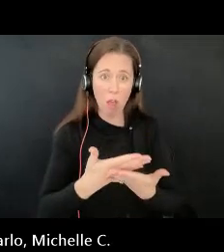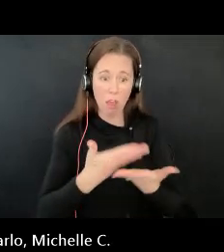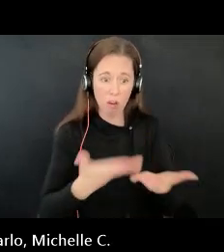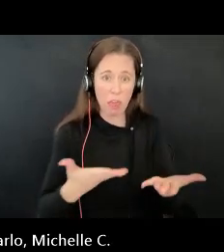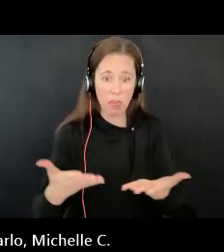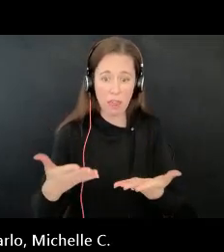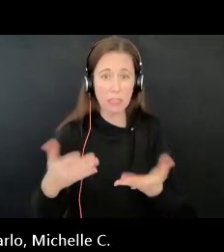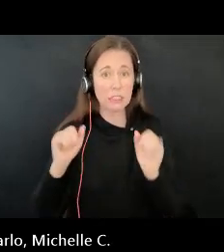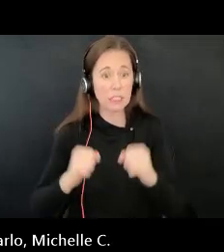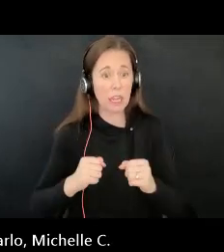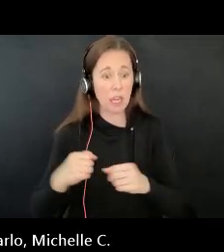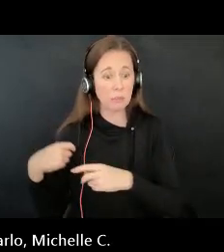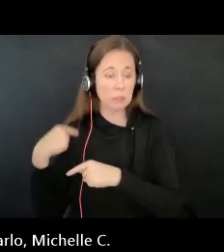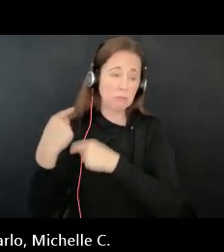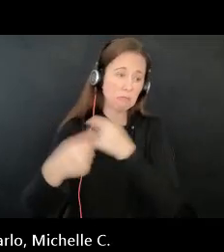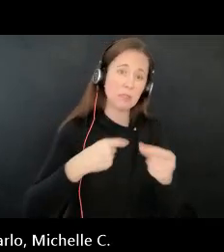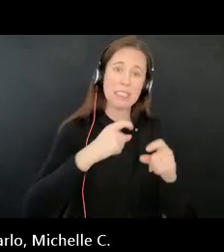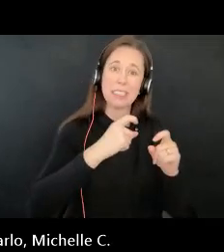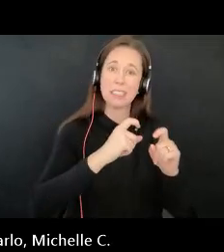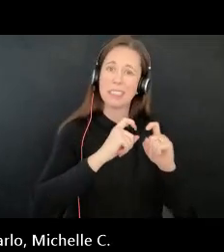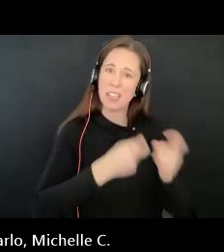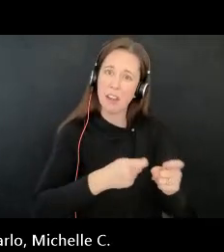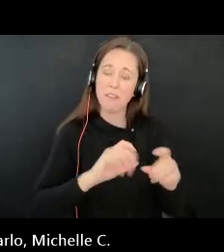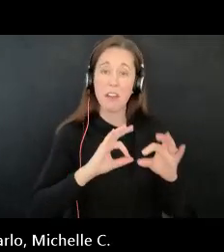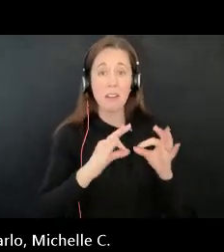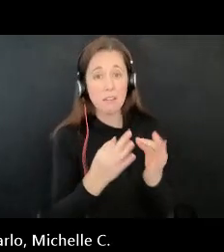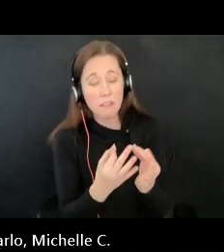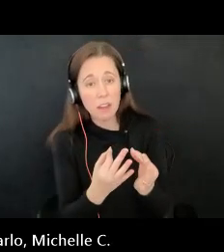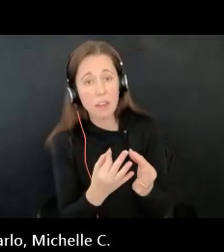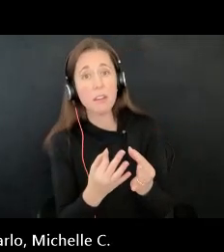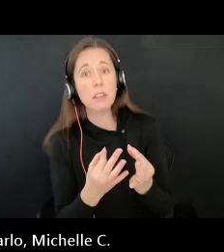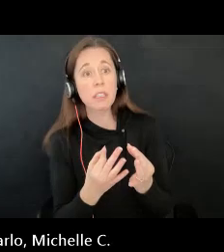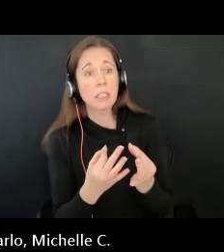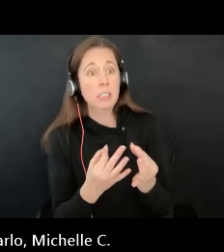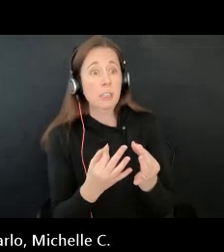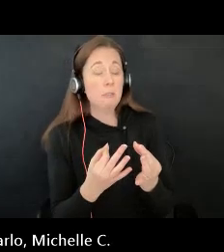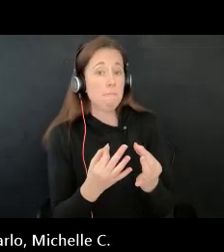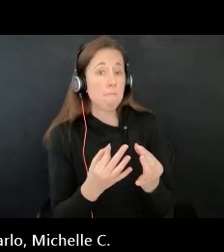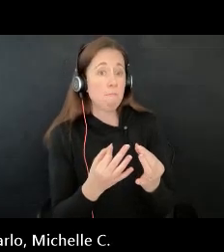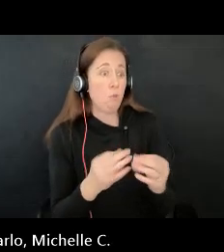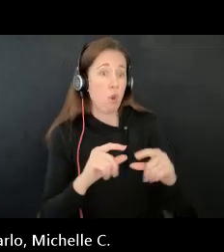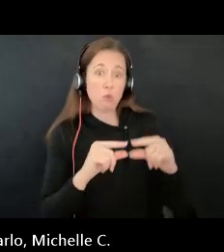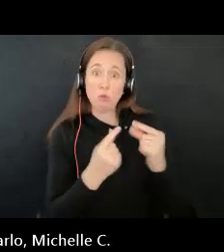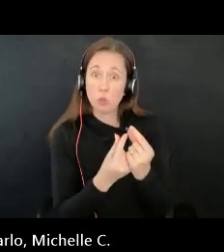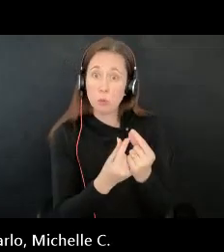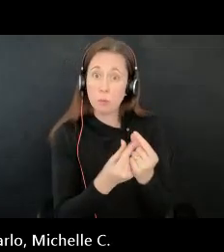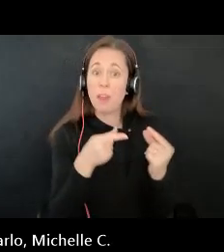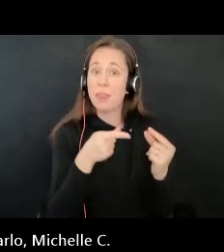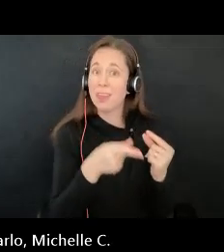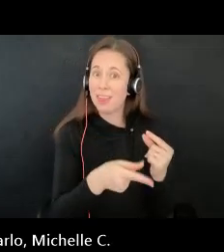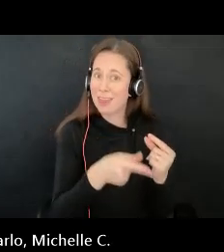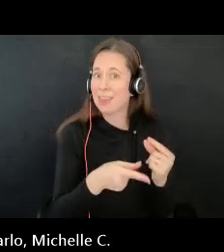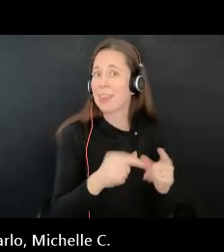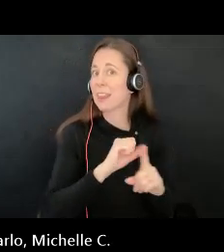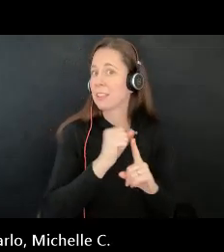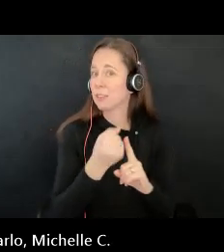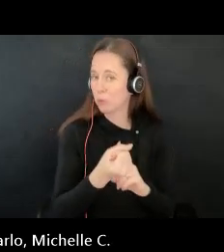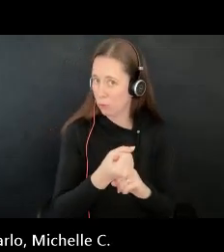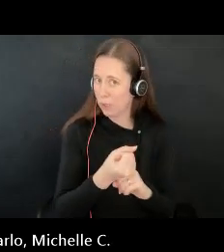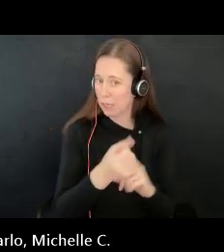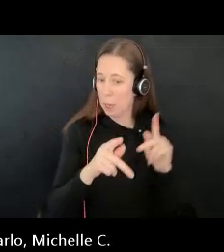other organizations or to family members. In this case, when people pass along, they donate their land to the Nature Conservancy